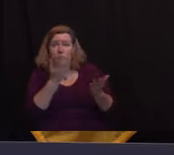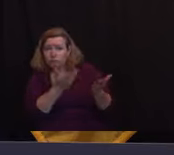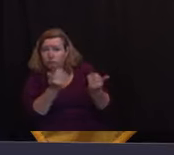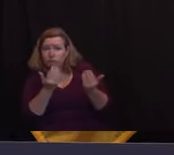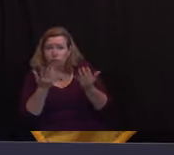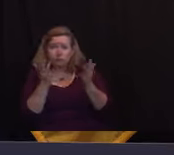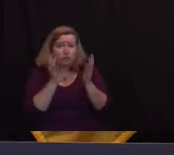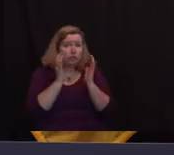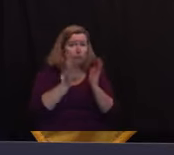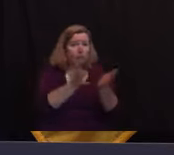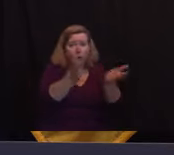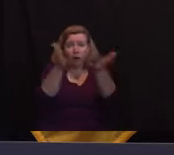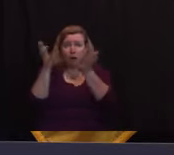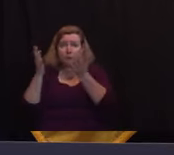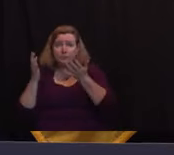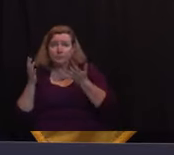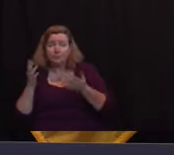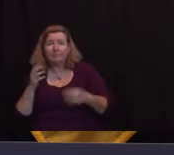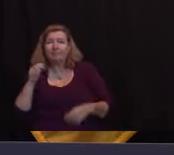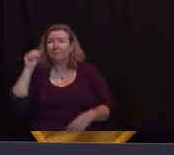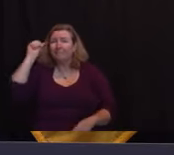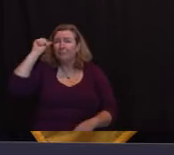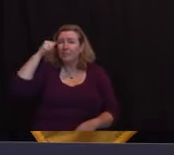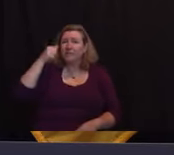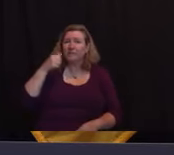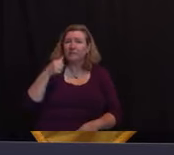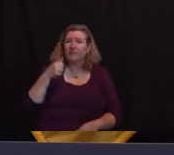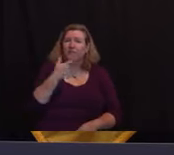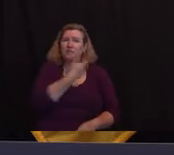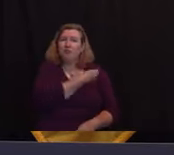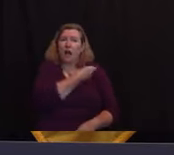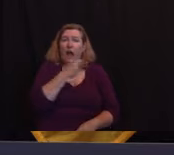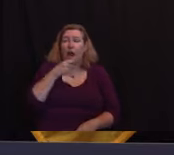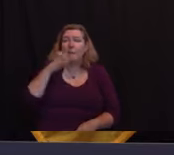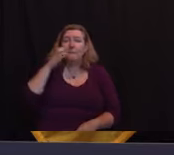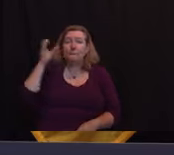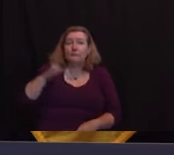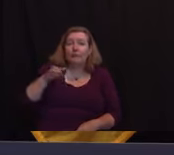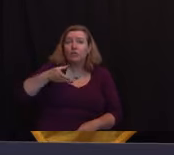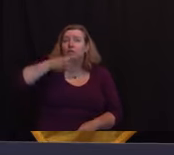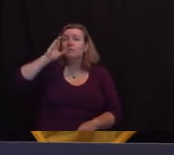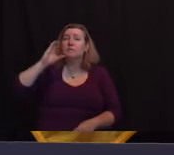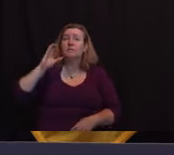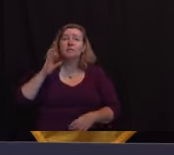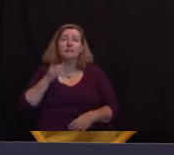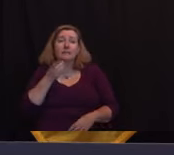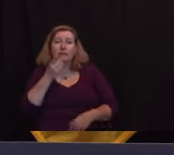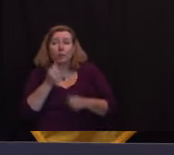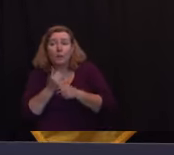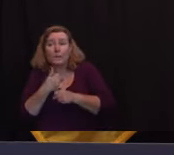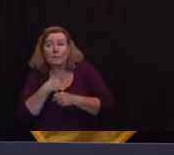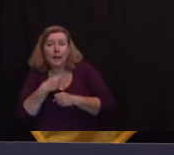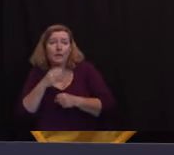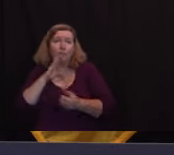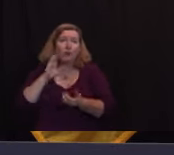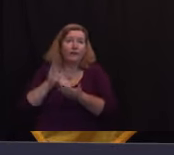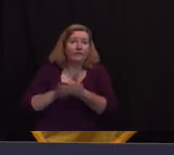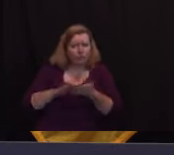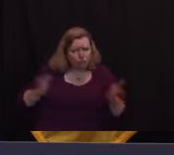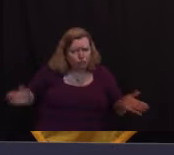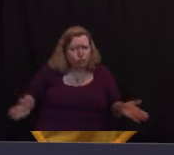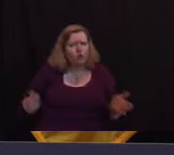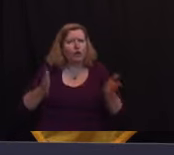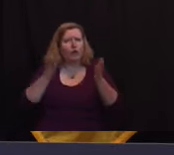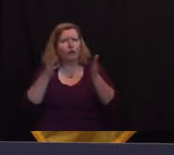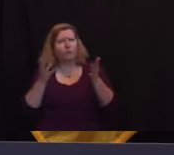in the beer and uncork the vaccine and the Vax Pass and the dinner with Tammy and me, all of which have worked. The real